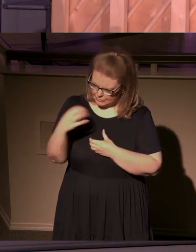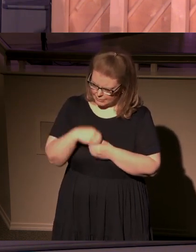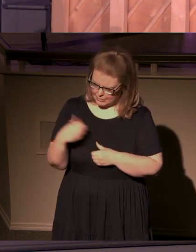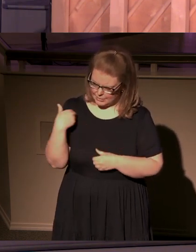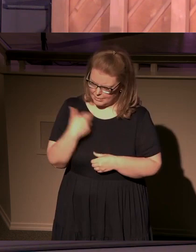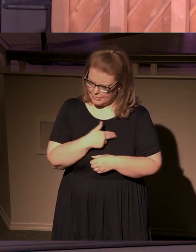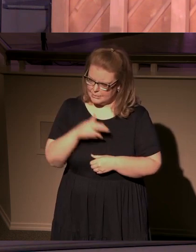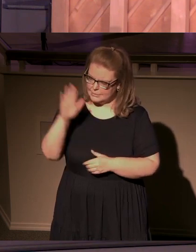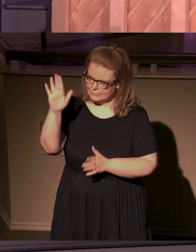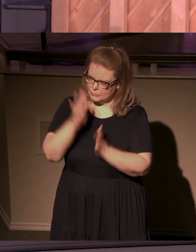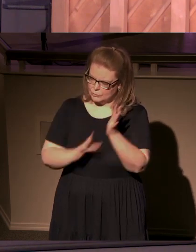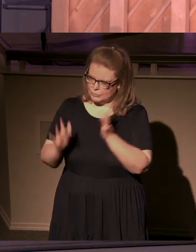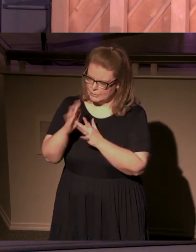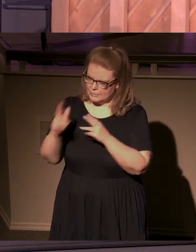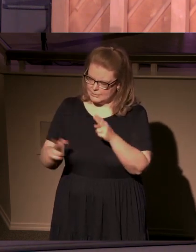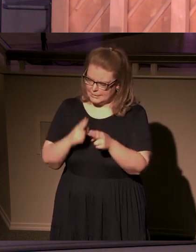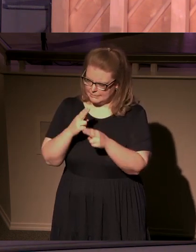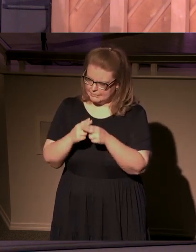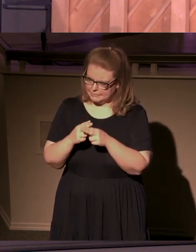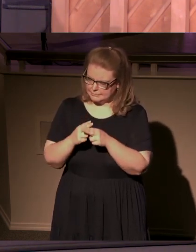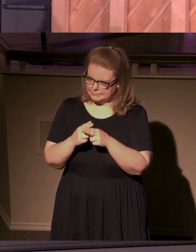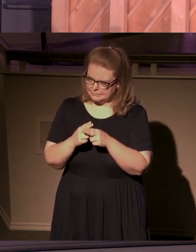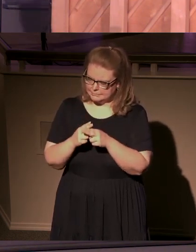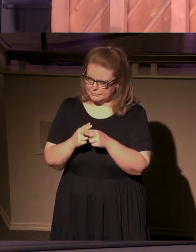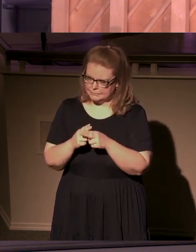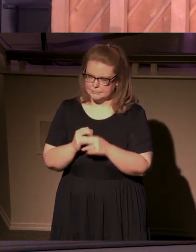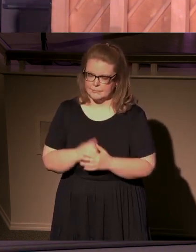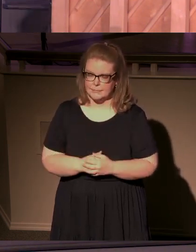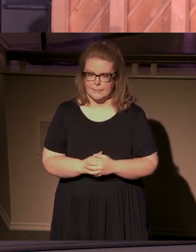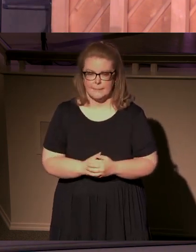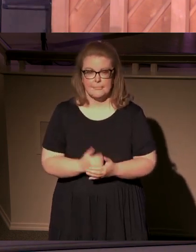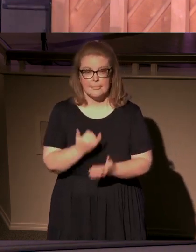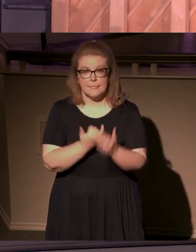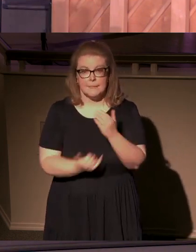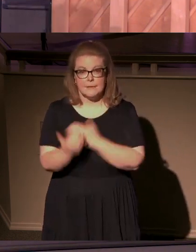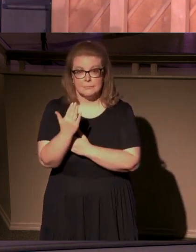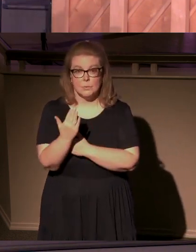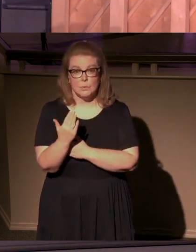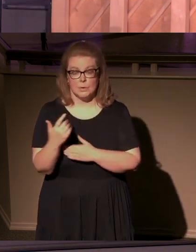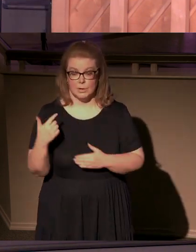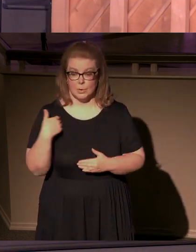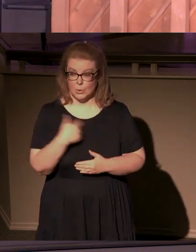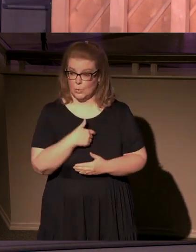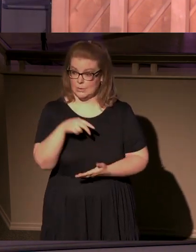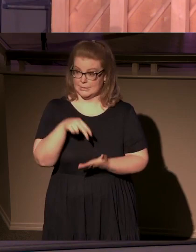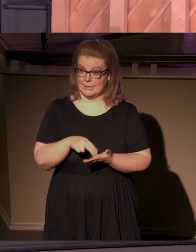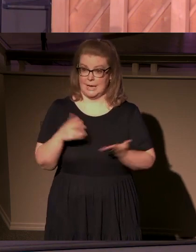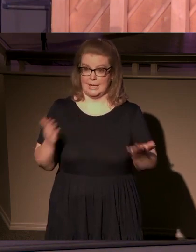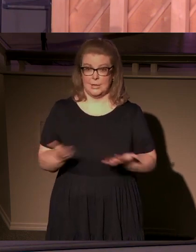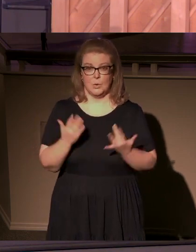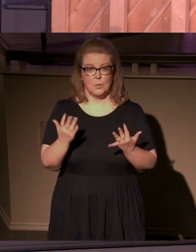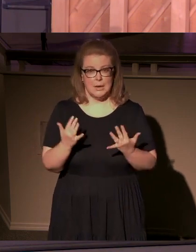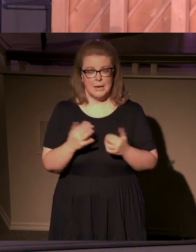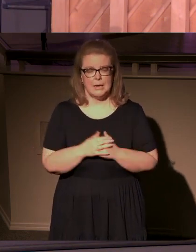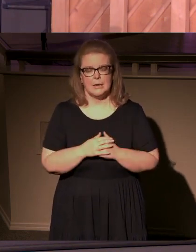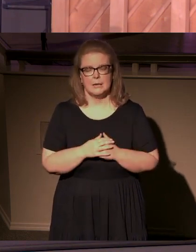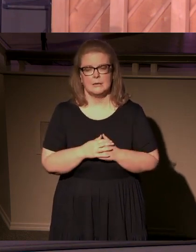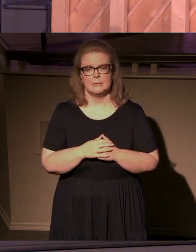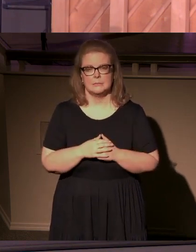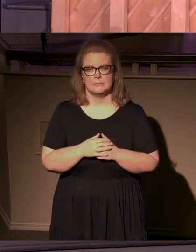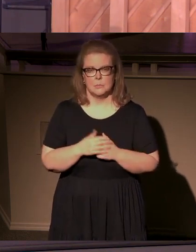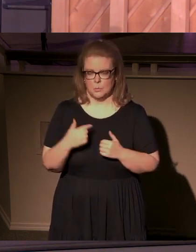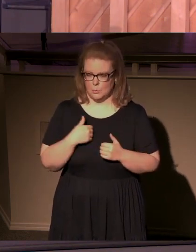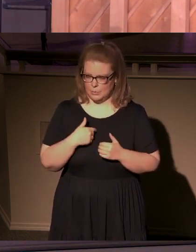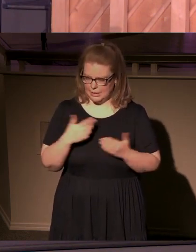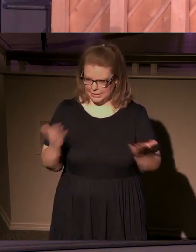We ask this in Jesus' name. This morning, we're not going to be here waiting for you. We're available to pray with you, but this